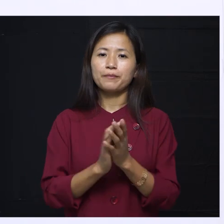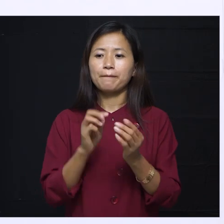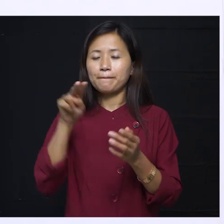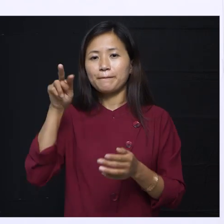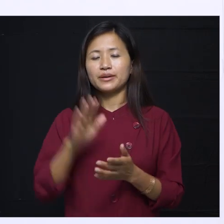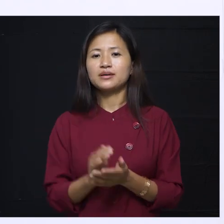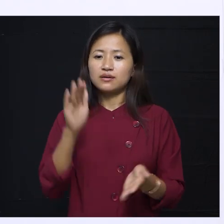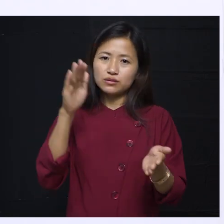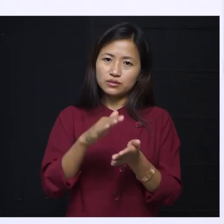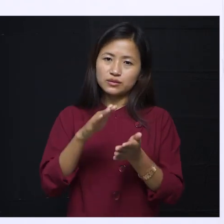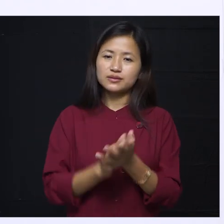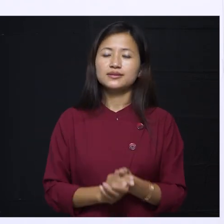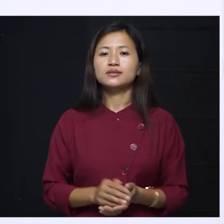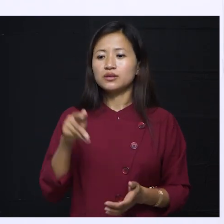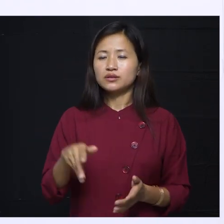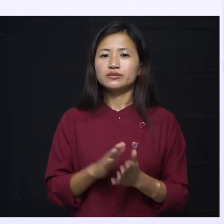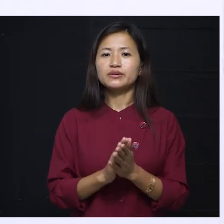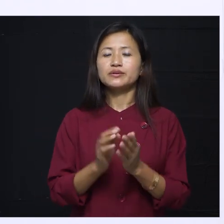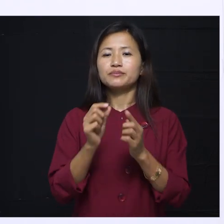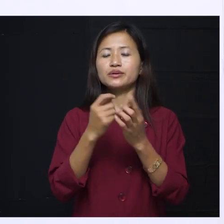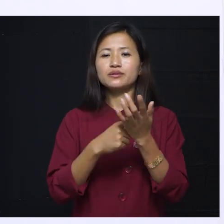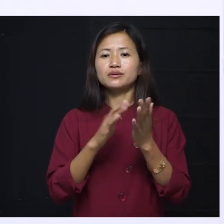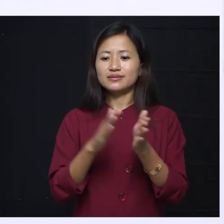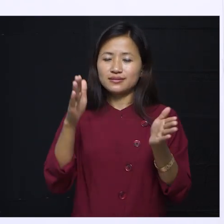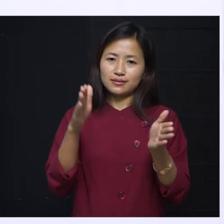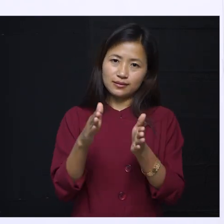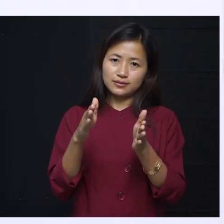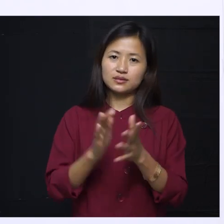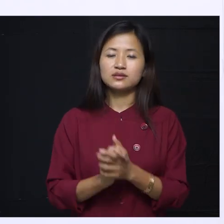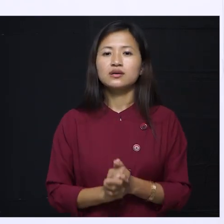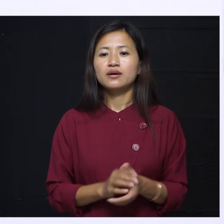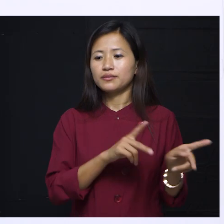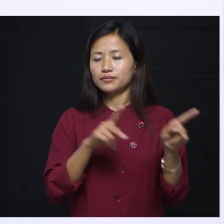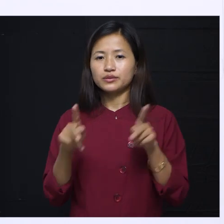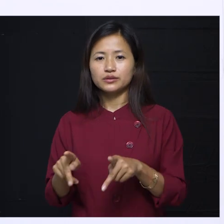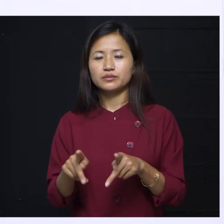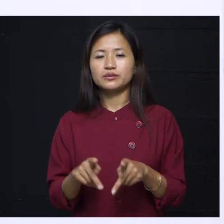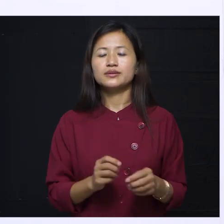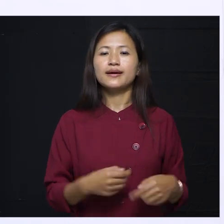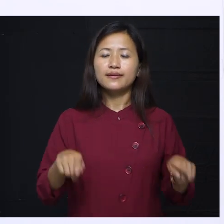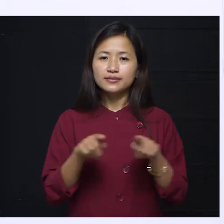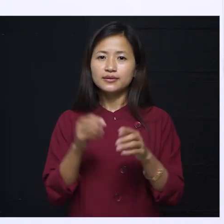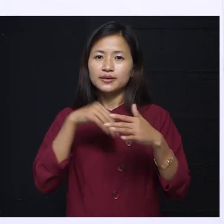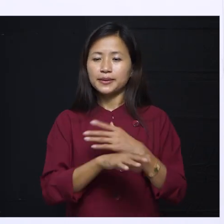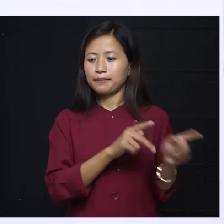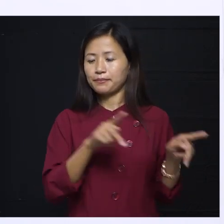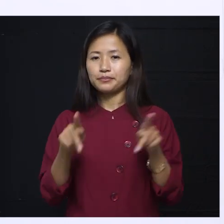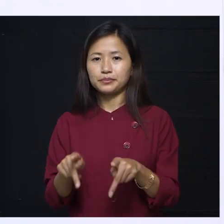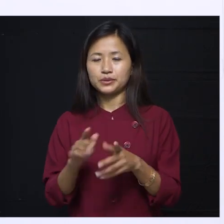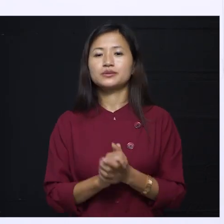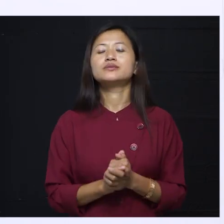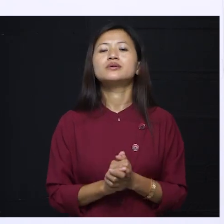it shortens it. It makes it more precise, like I said, the word impossible and not possible. And what does it do?